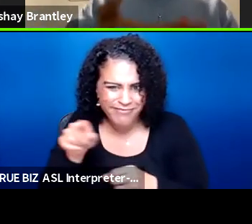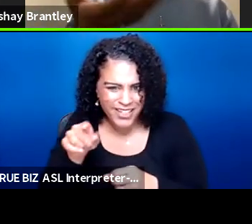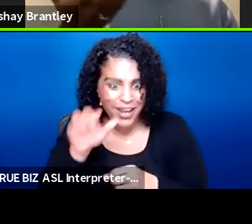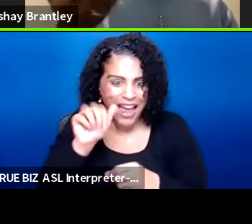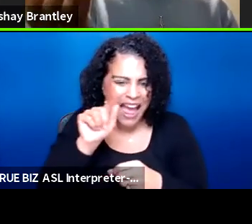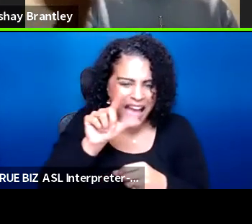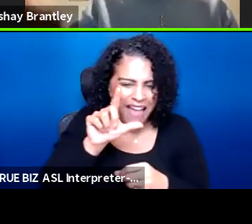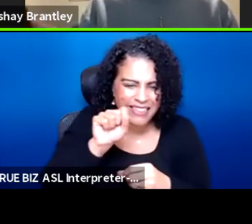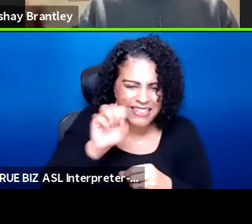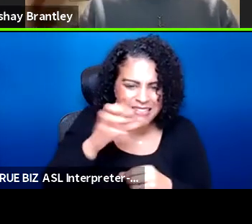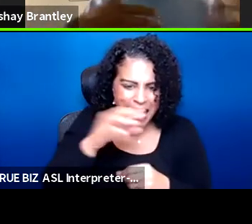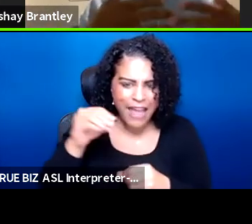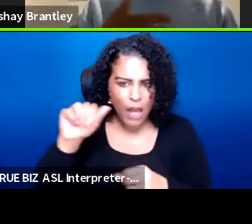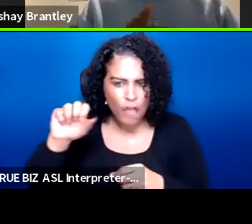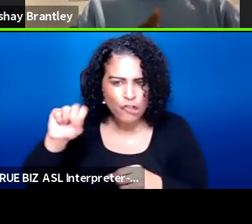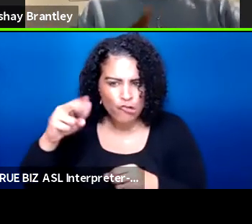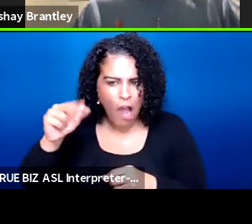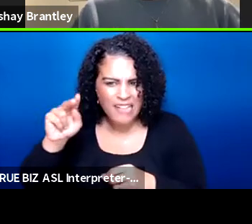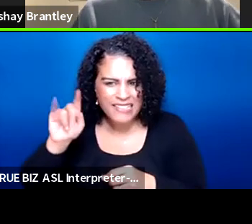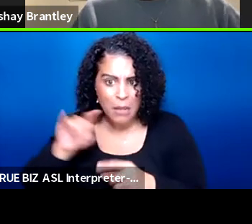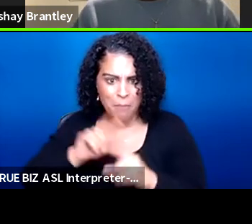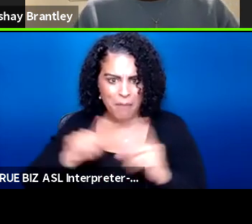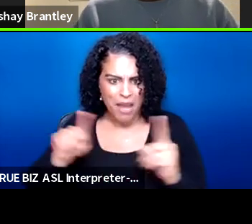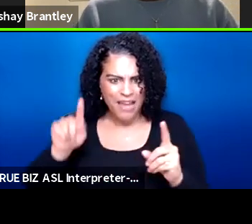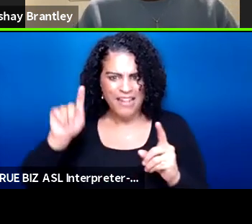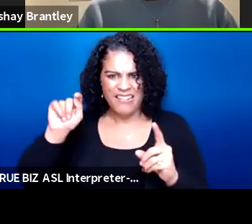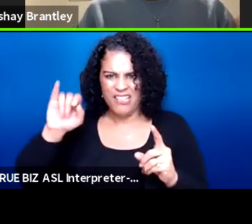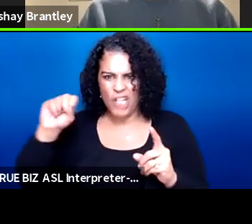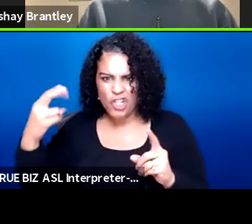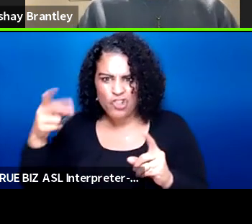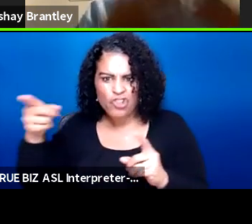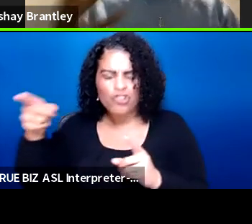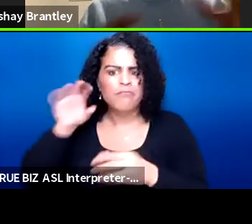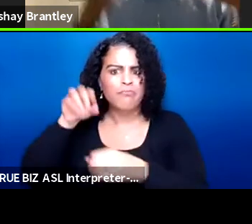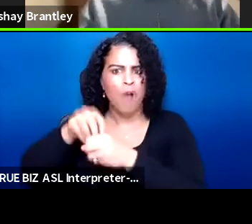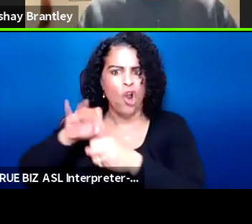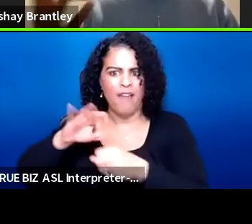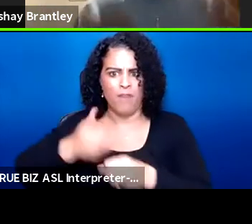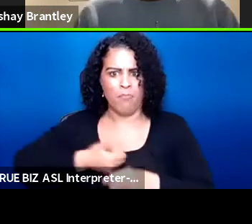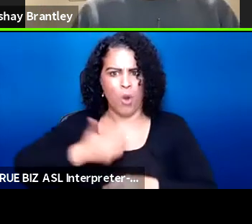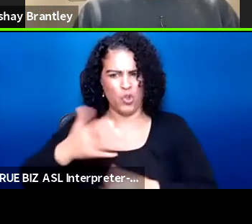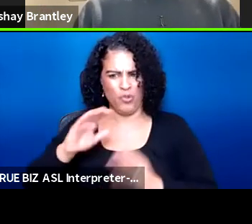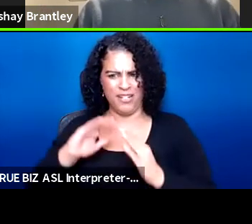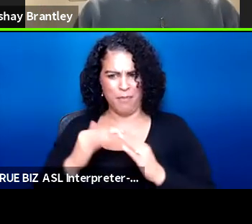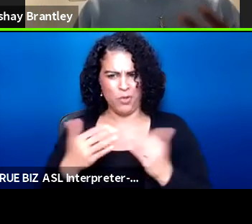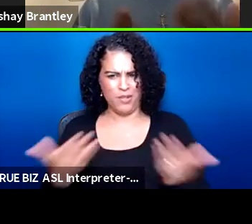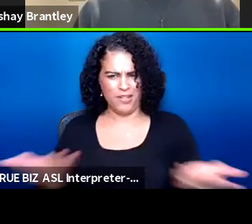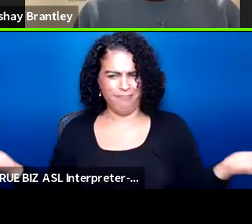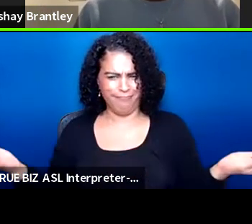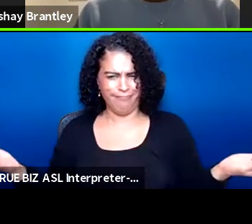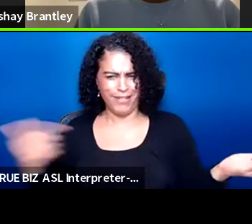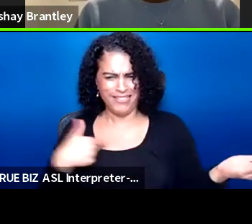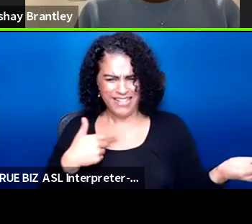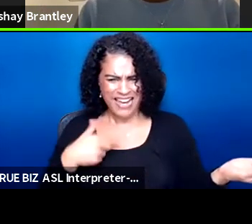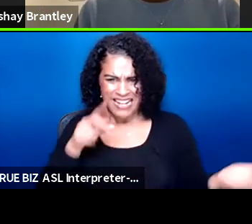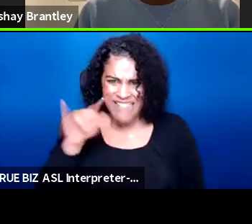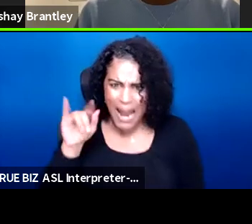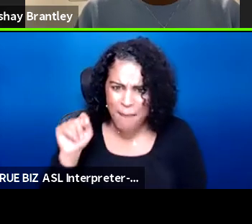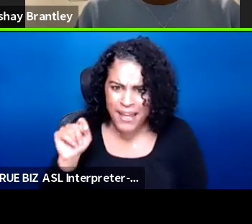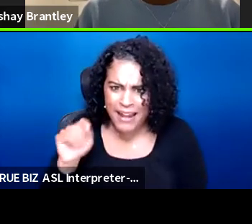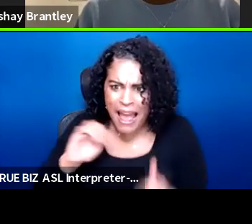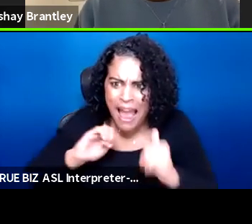in Ashanti is, but you know, Tish is a part of the poetry community. And so it's like, what, damn it, how do you